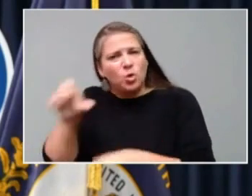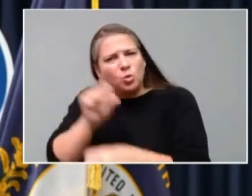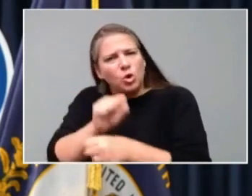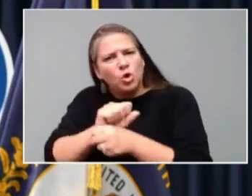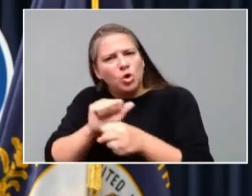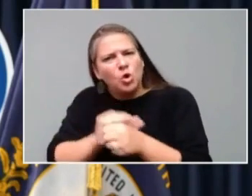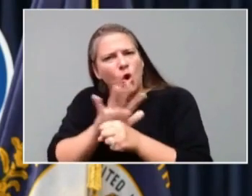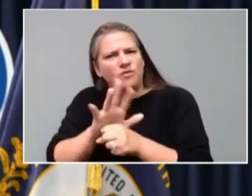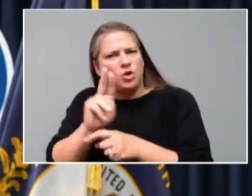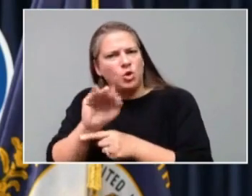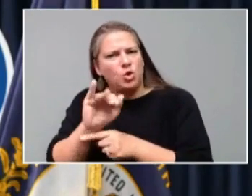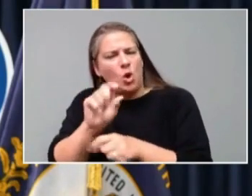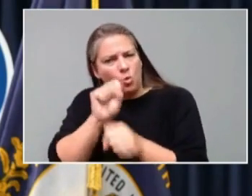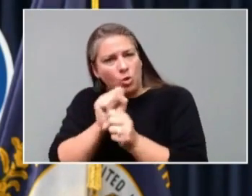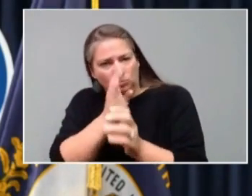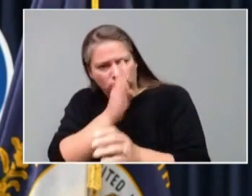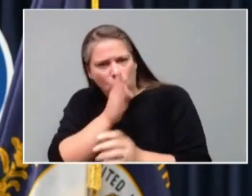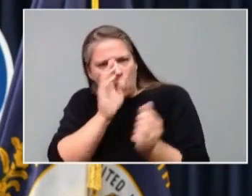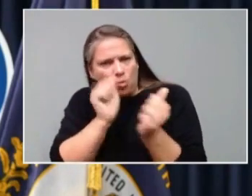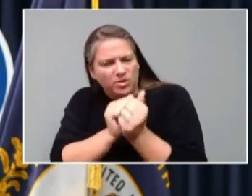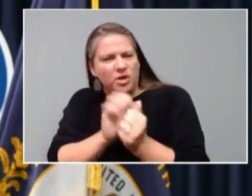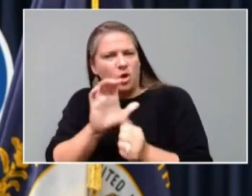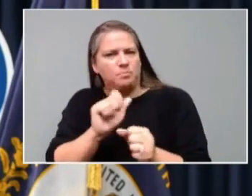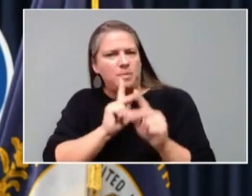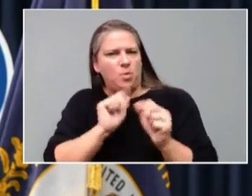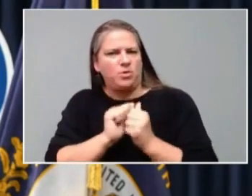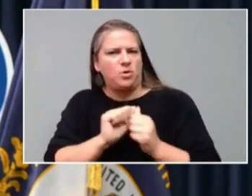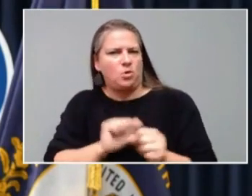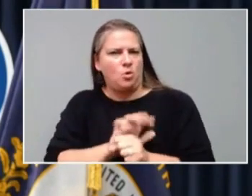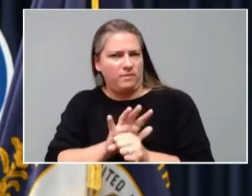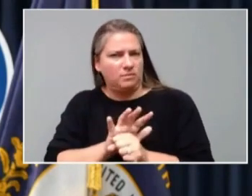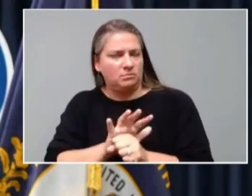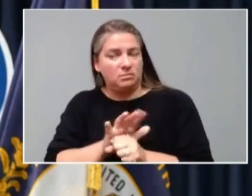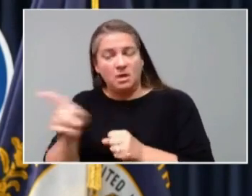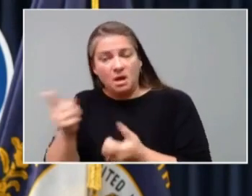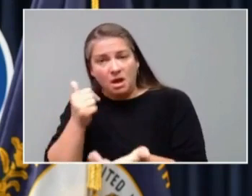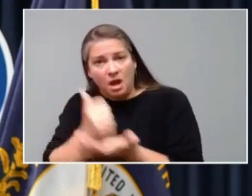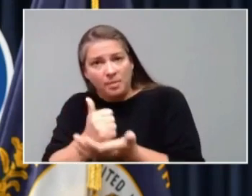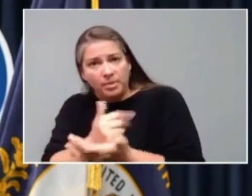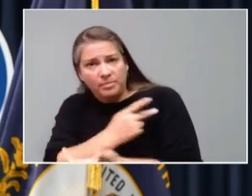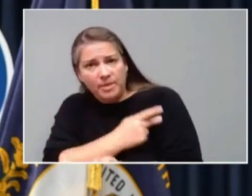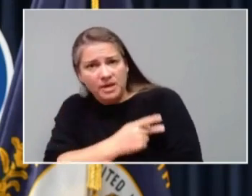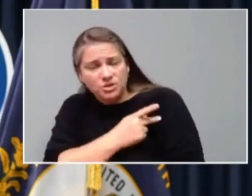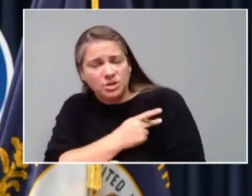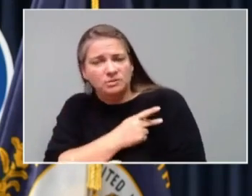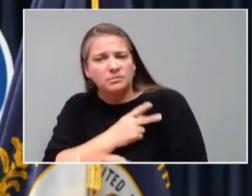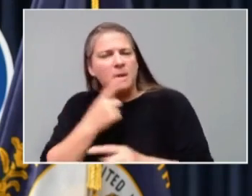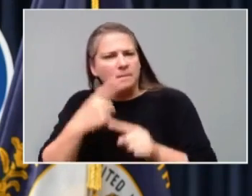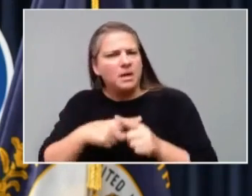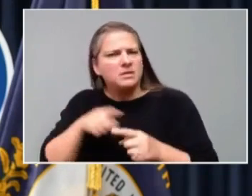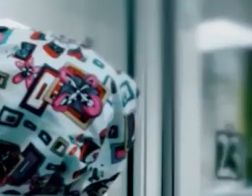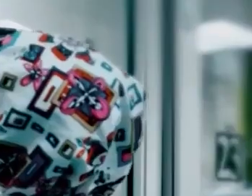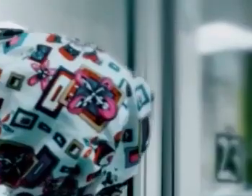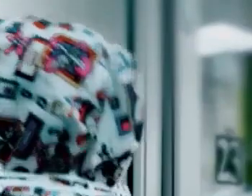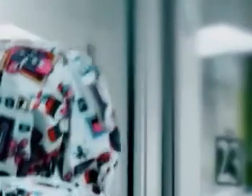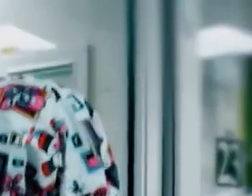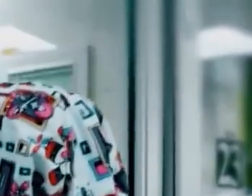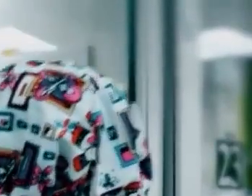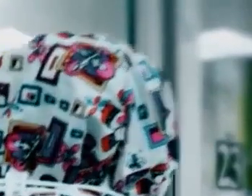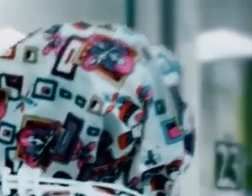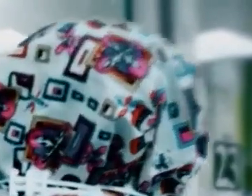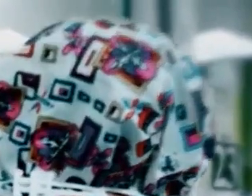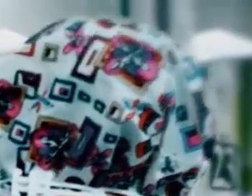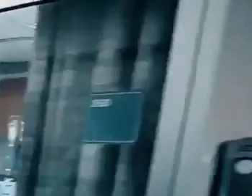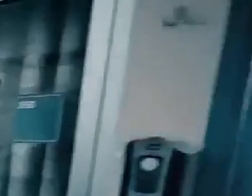patients. Not only are they helping these patients, but they're learning the specific protocols and care that's required. Governor